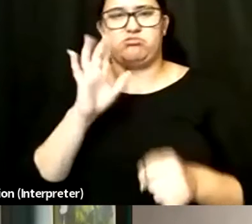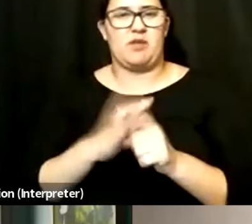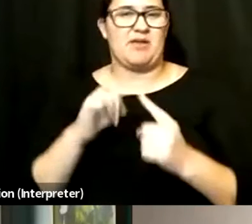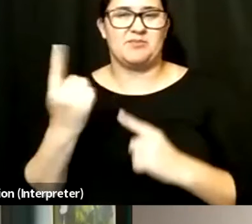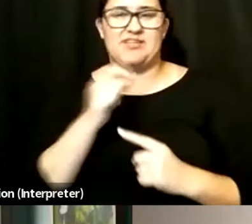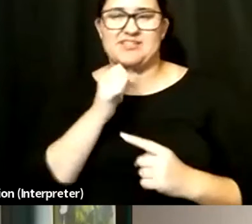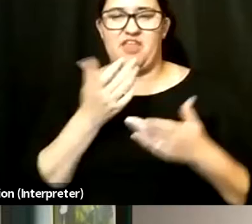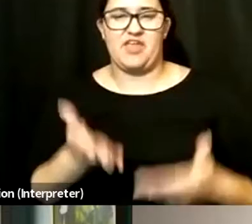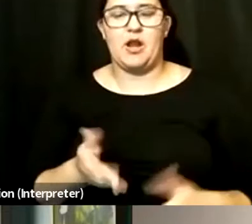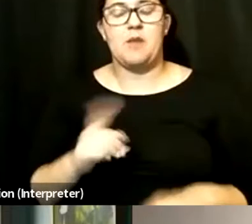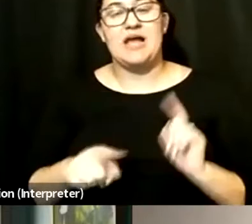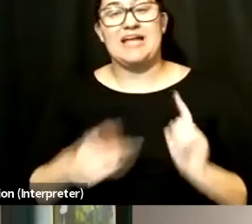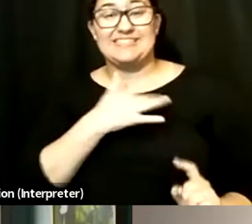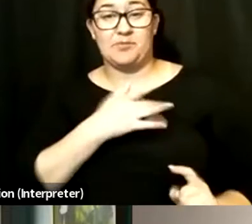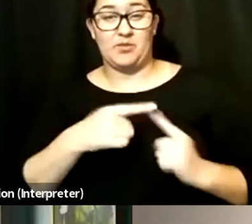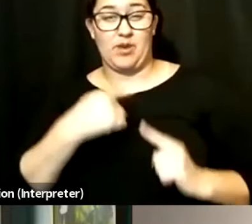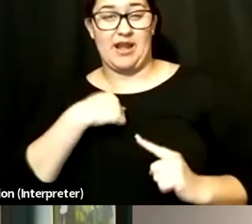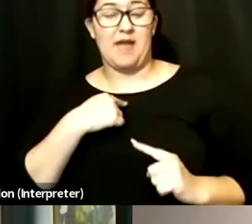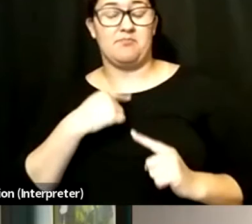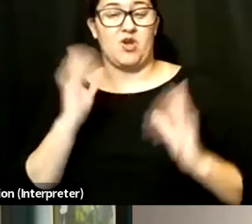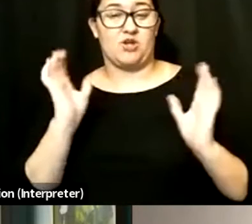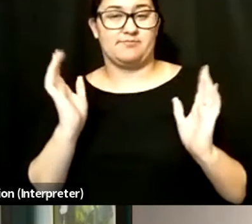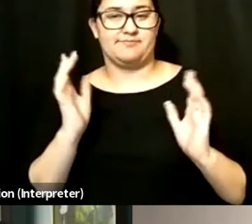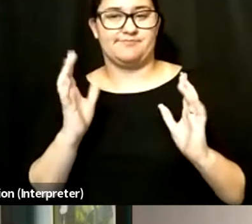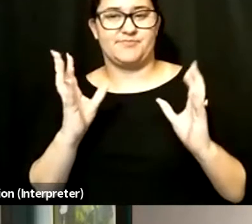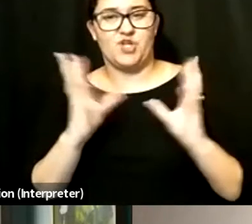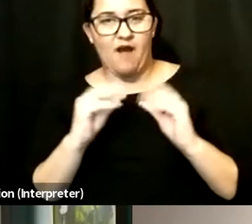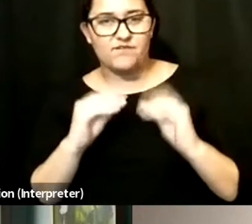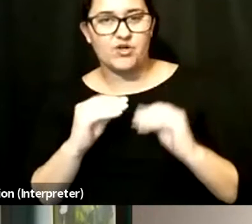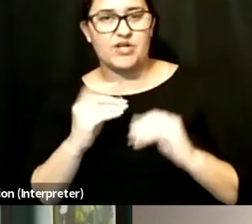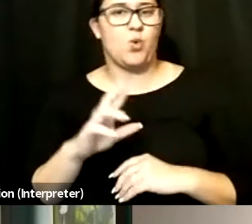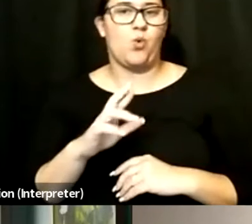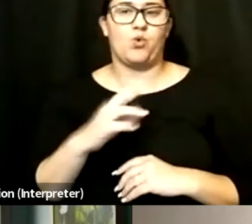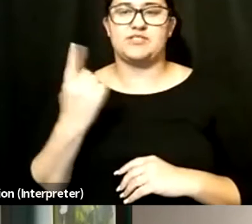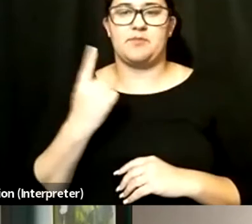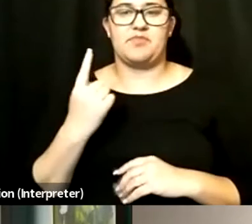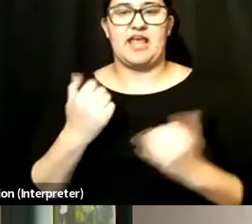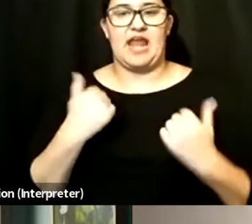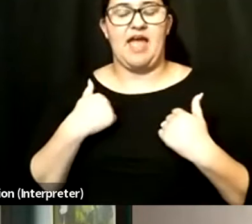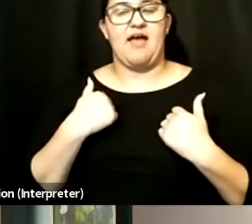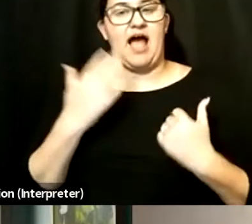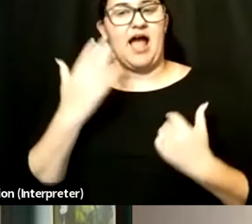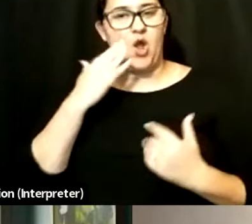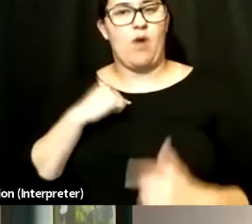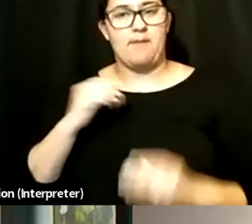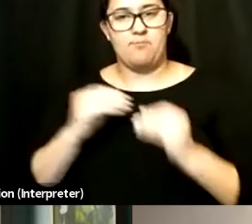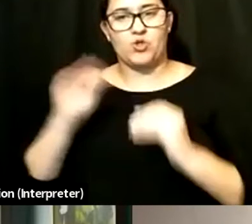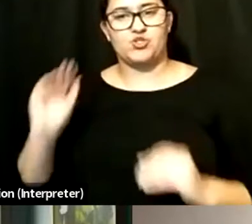I'm at a conference or something like that, I'm an individual that is shorter, and so I'm in my